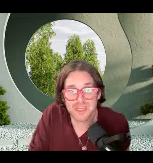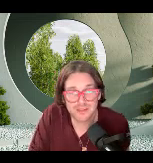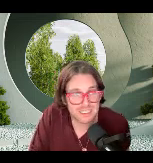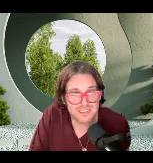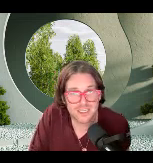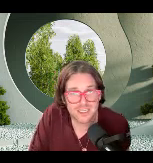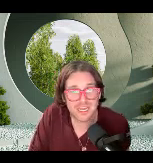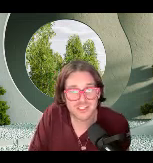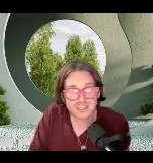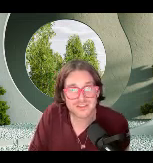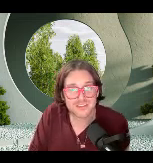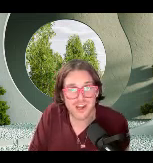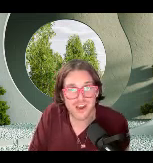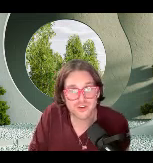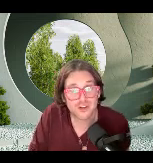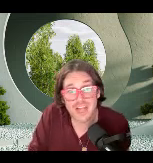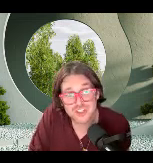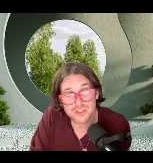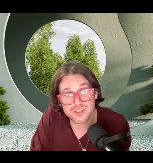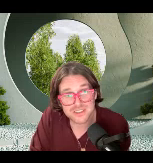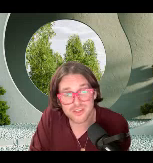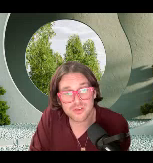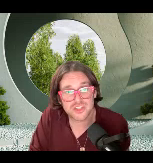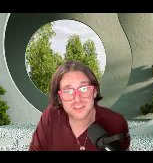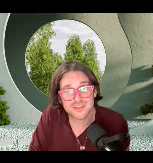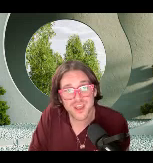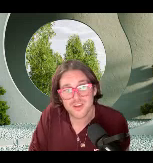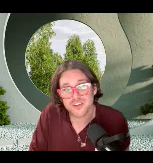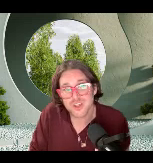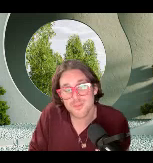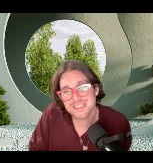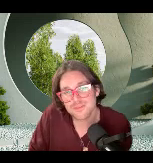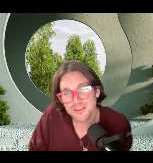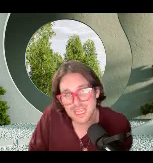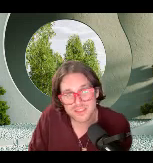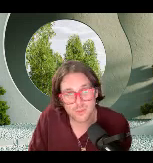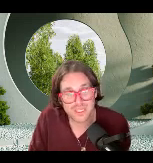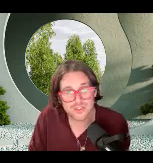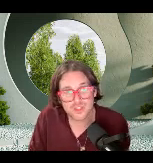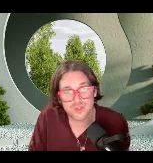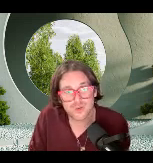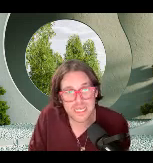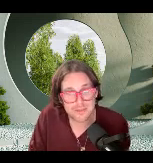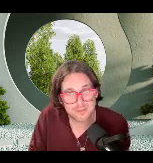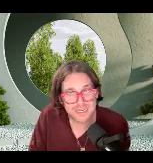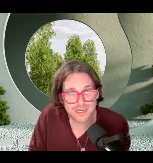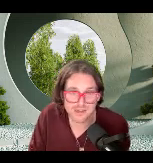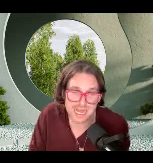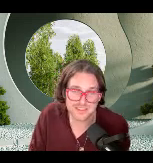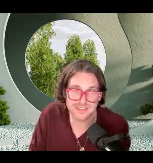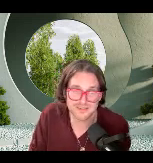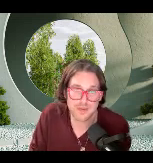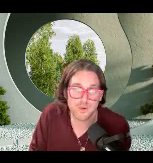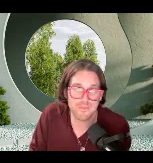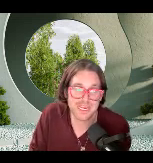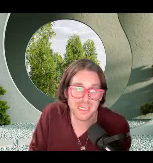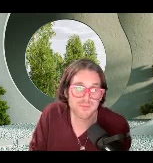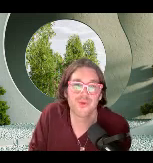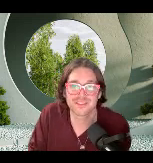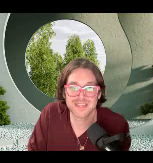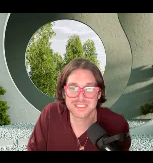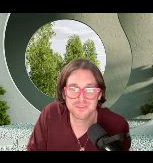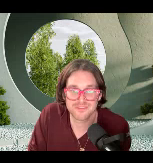visual, hearing considerations, our neurological considerations. There are so many different things that we can do to implement in our classes that